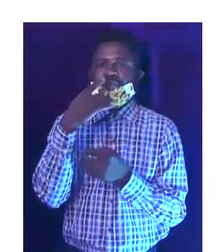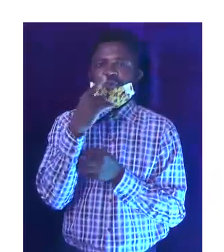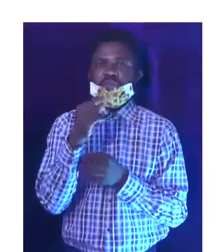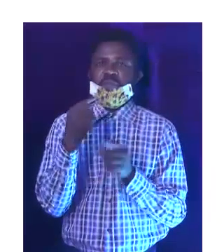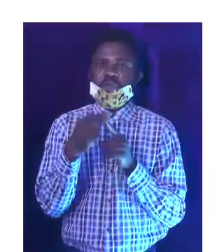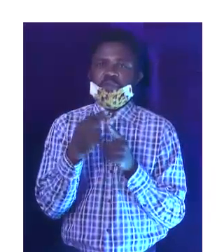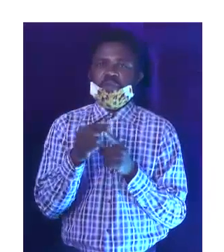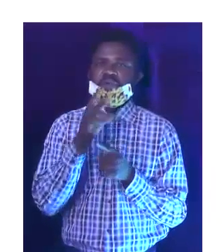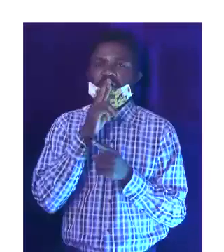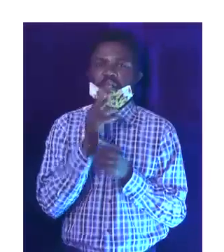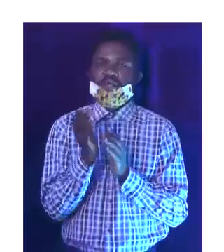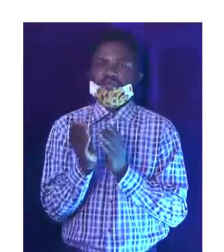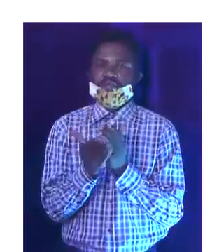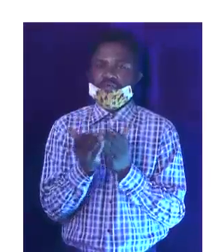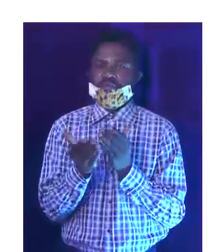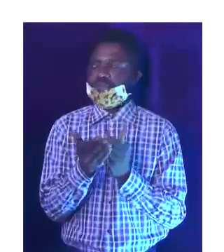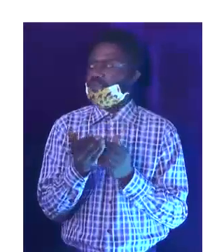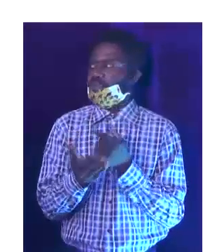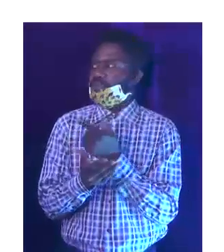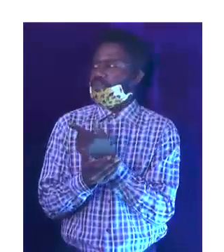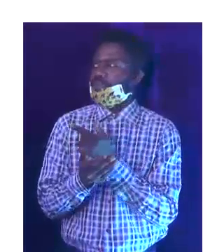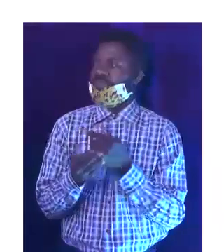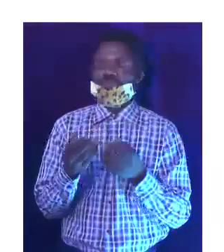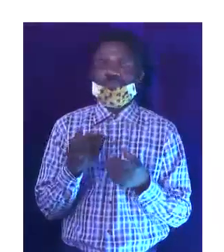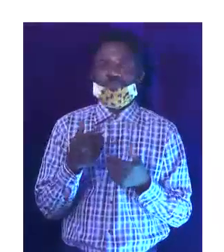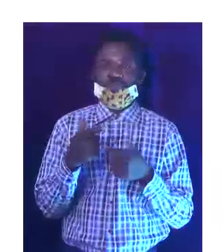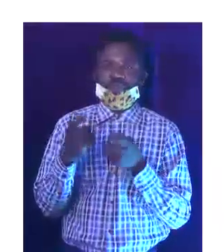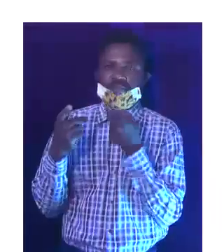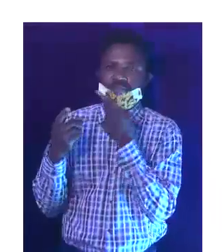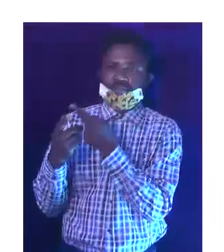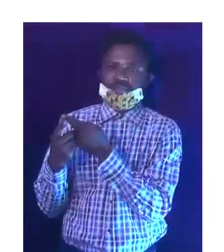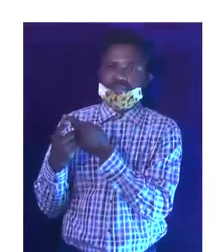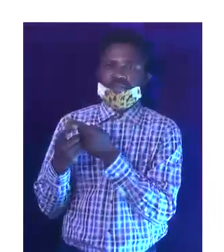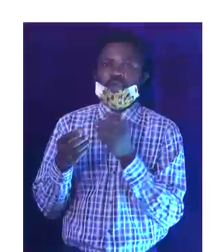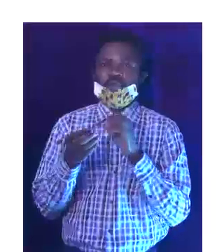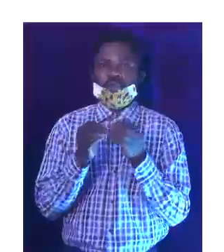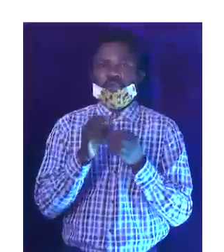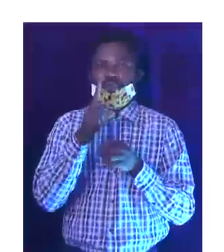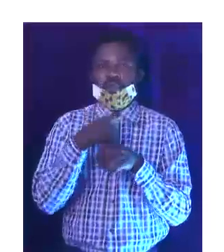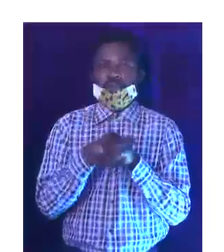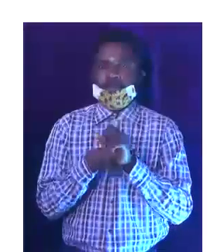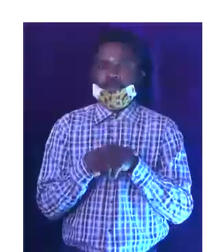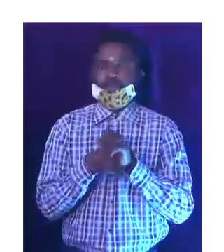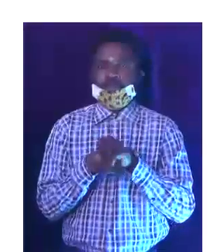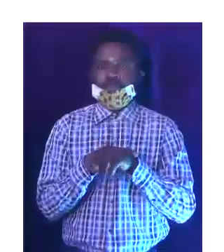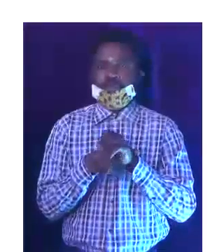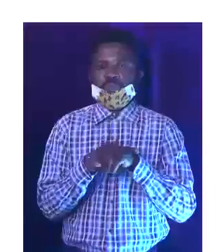The words are so easy to rearrange. Is that not so? Now, let's see. Ball,